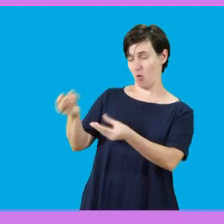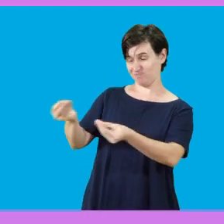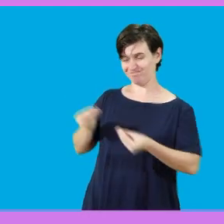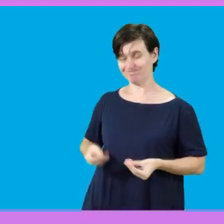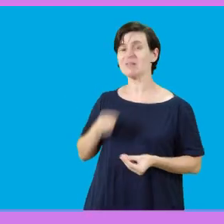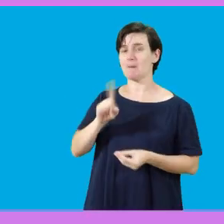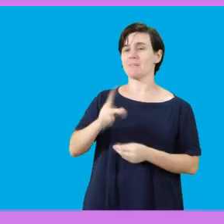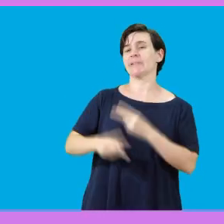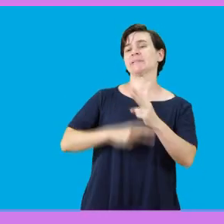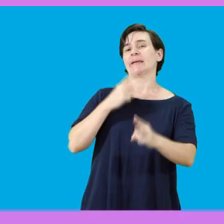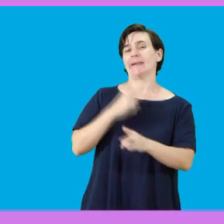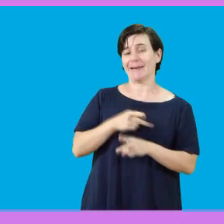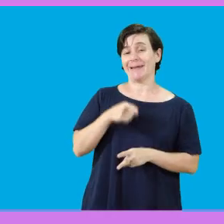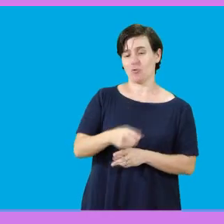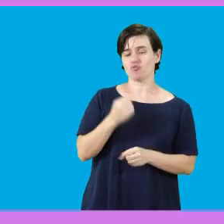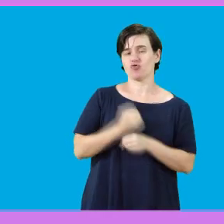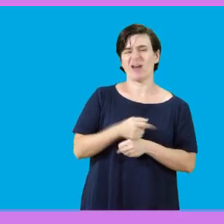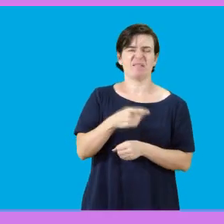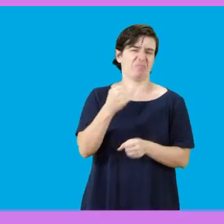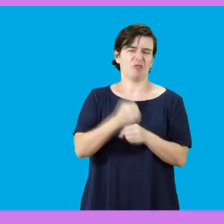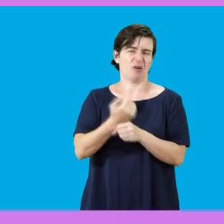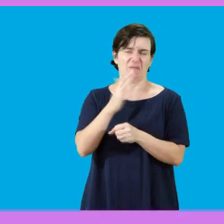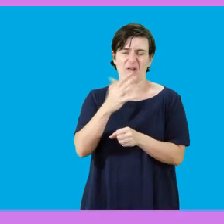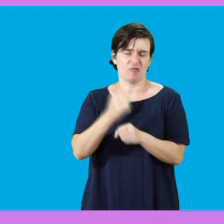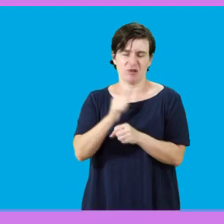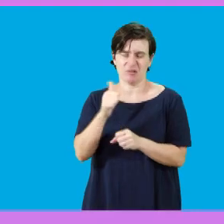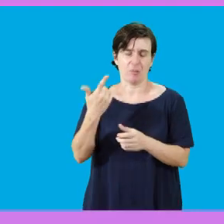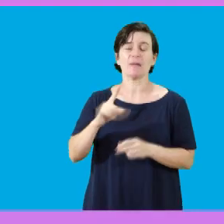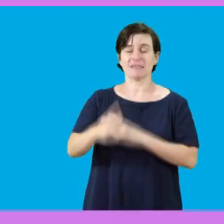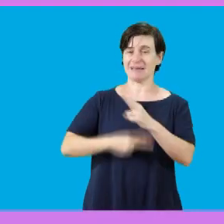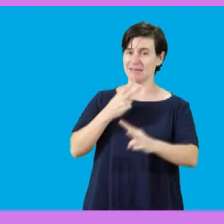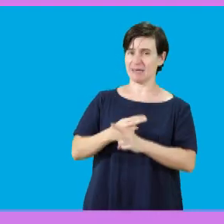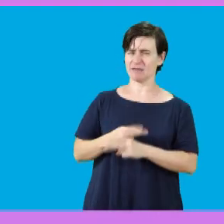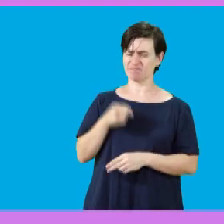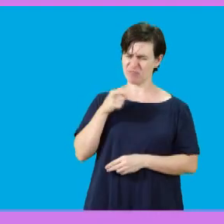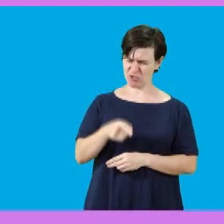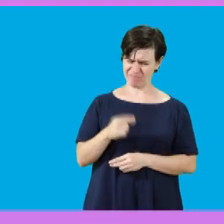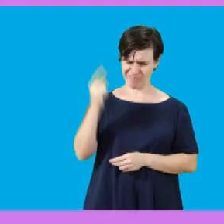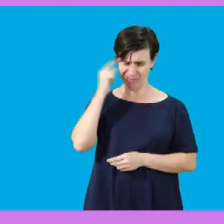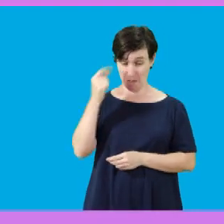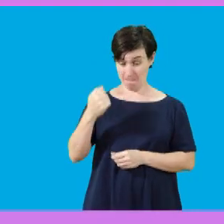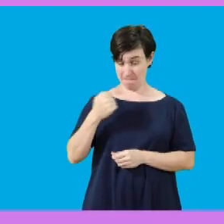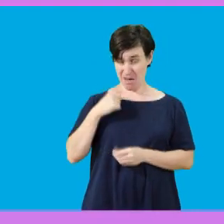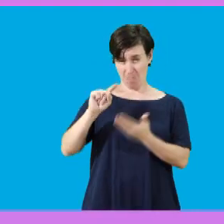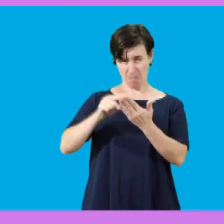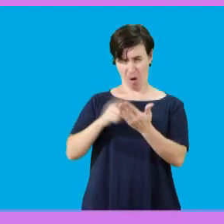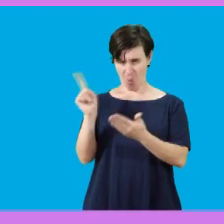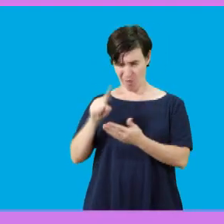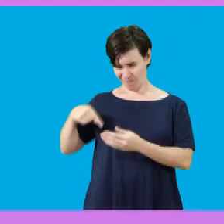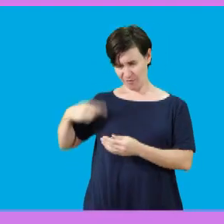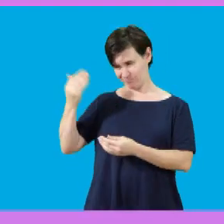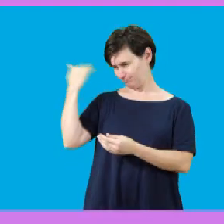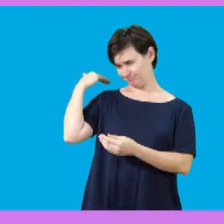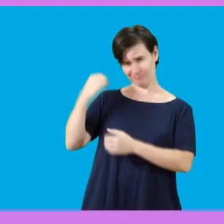going to repeat the grade she's currently in. She uses her previous marks to predict her